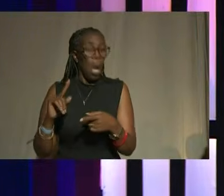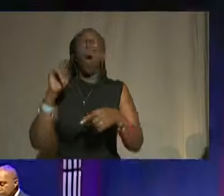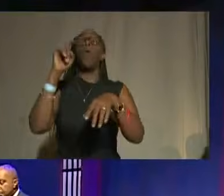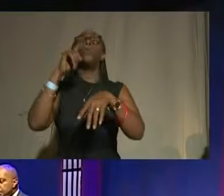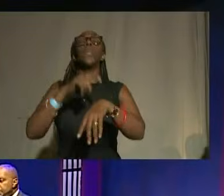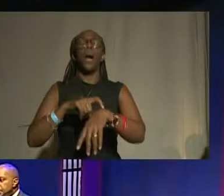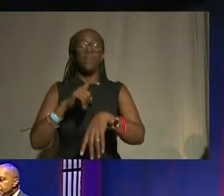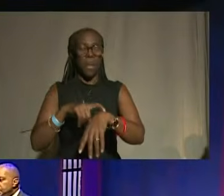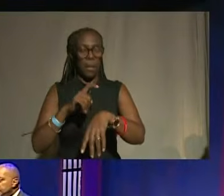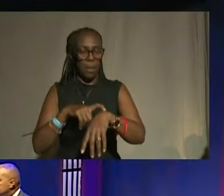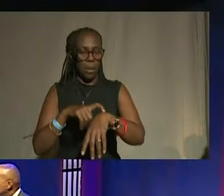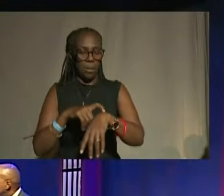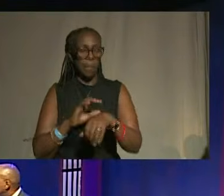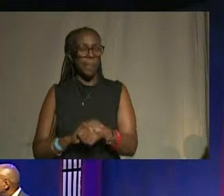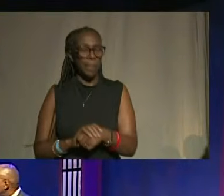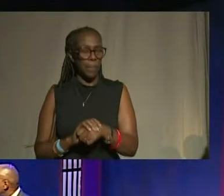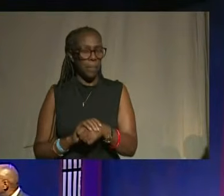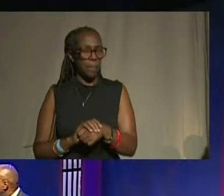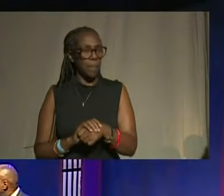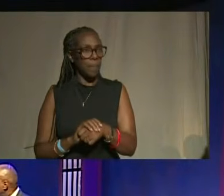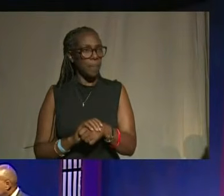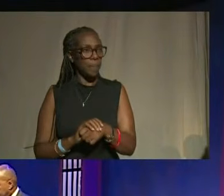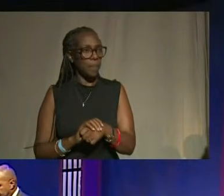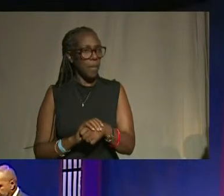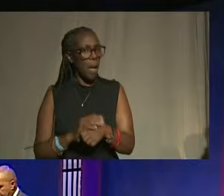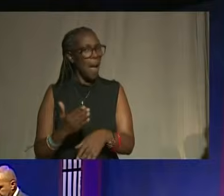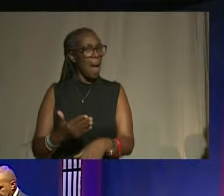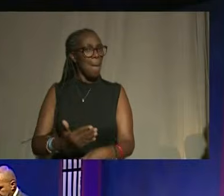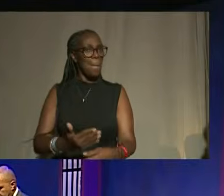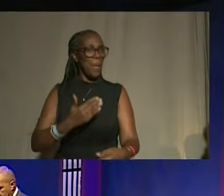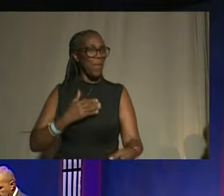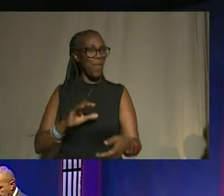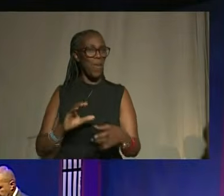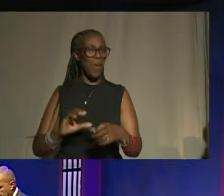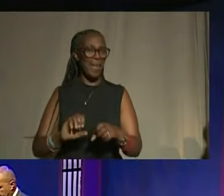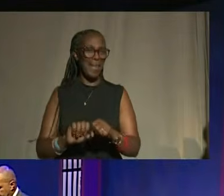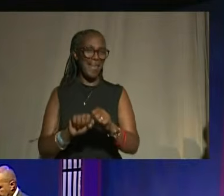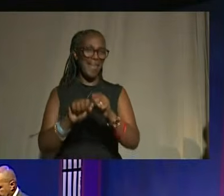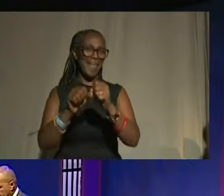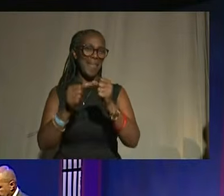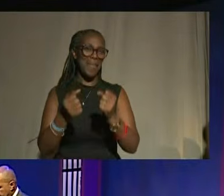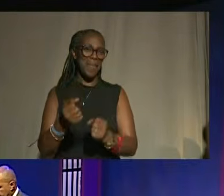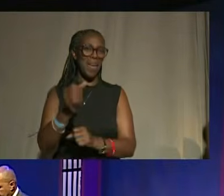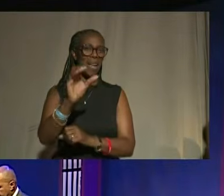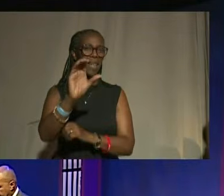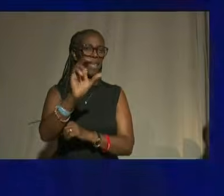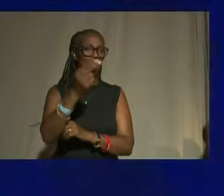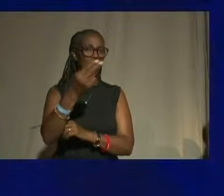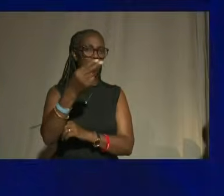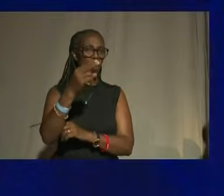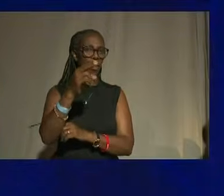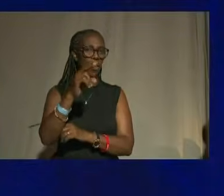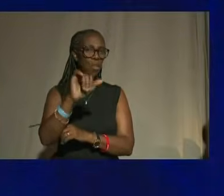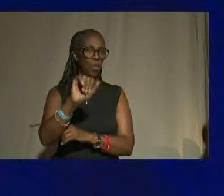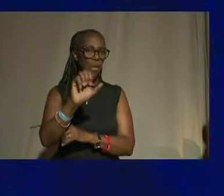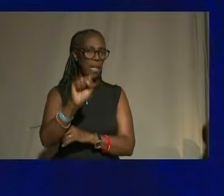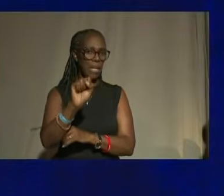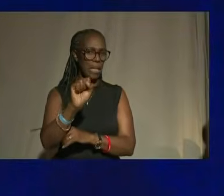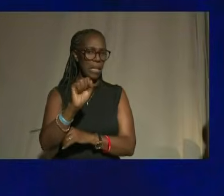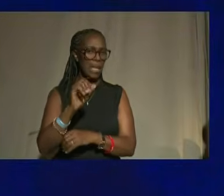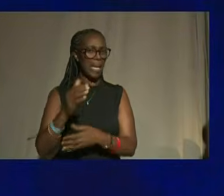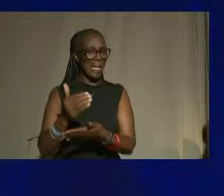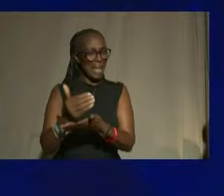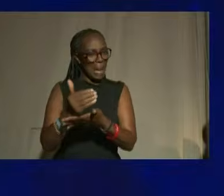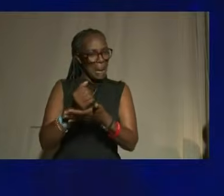your rebuttal. Before the break, Chris had the gall of claiming success with crime. The fact is